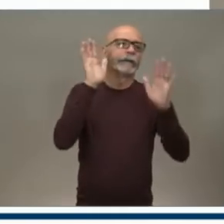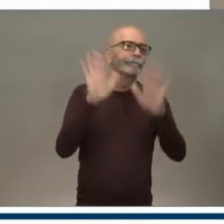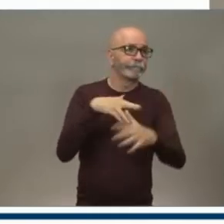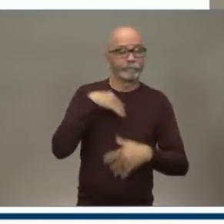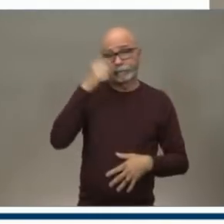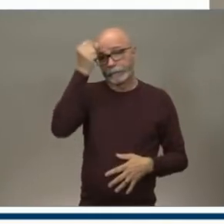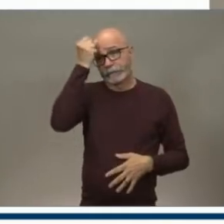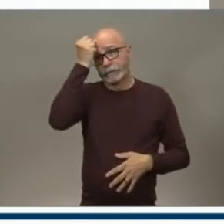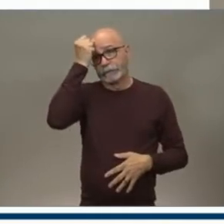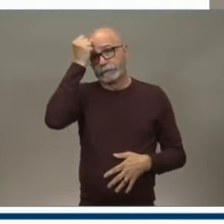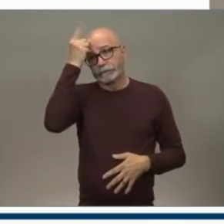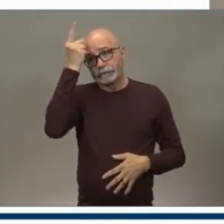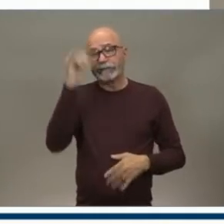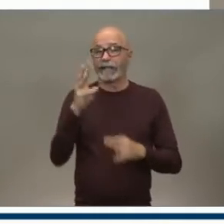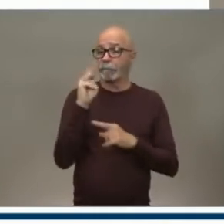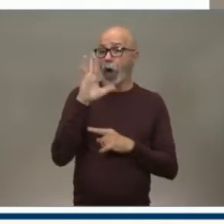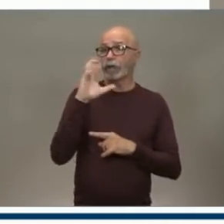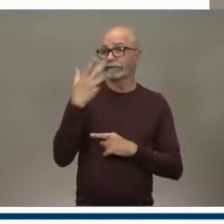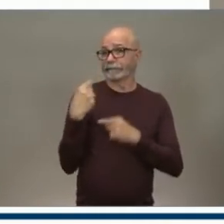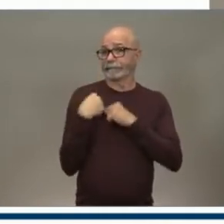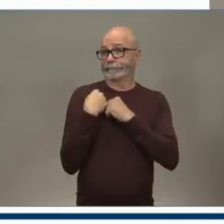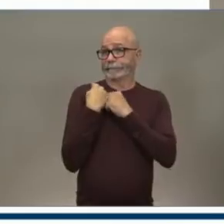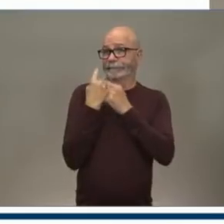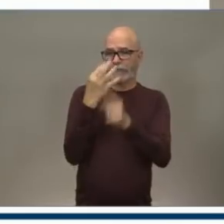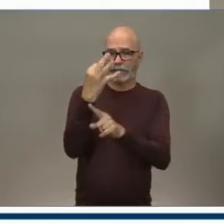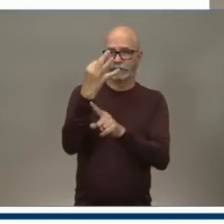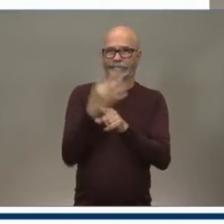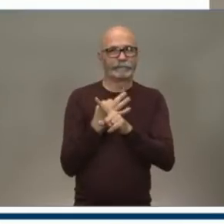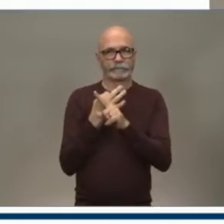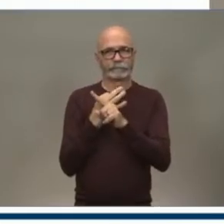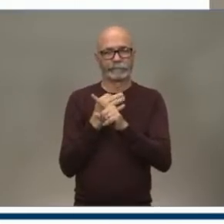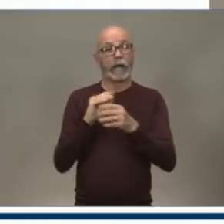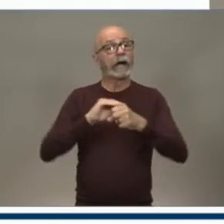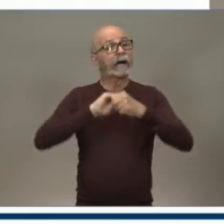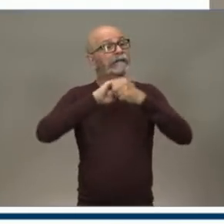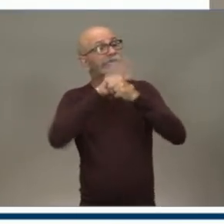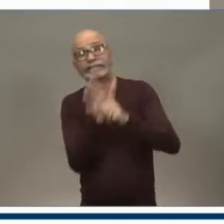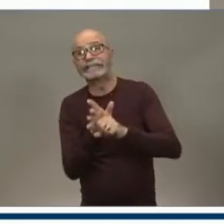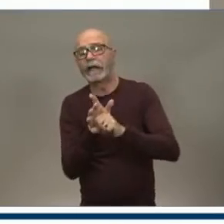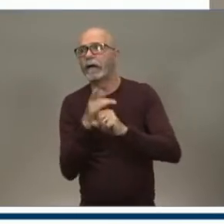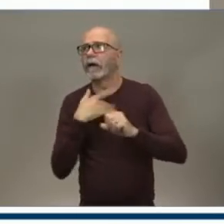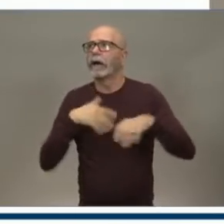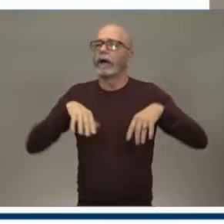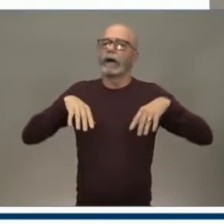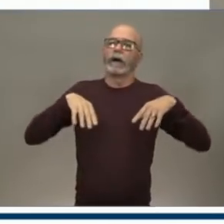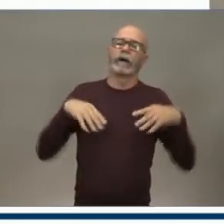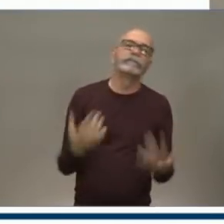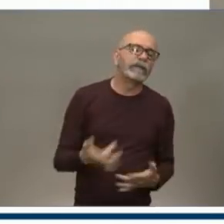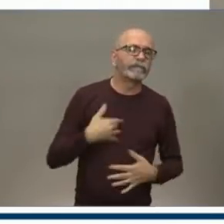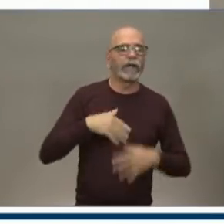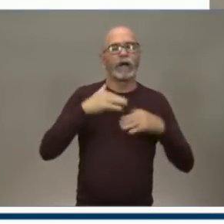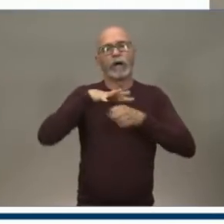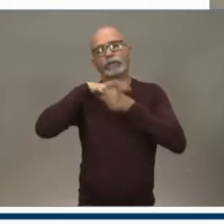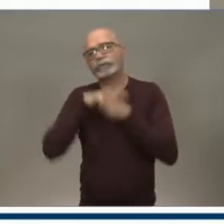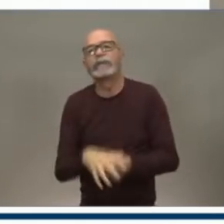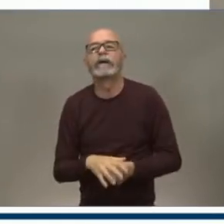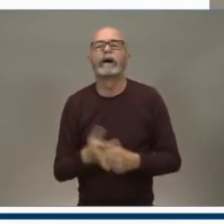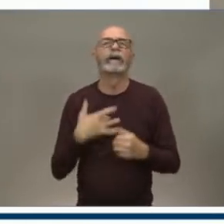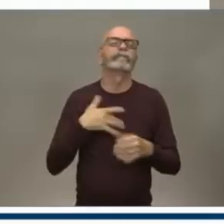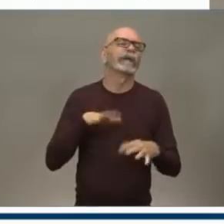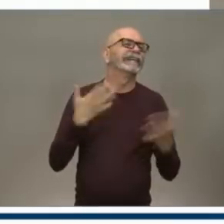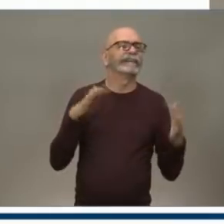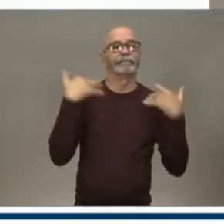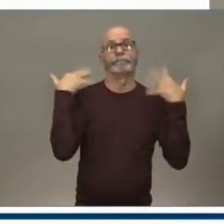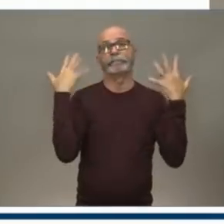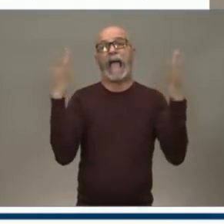tired, that this is also making people anxious. All that's understandable, it's normal,